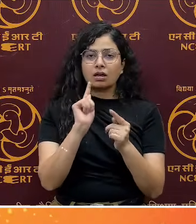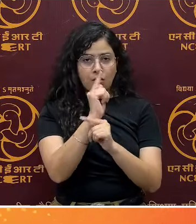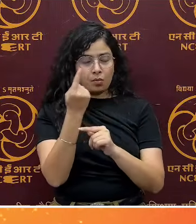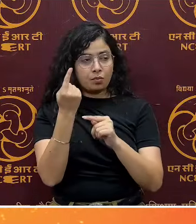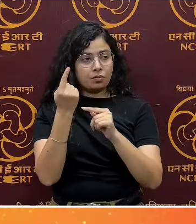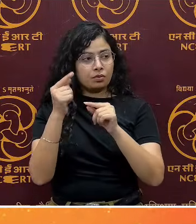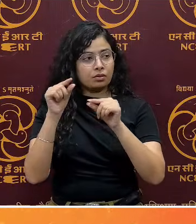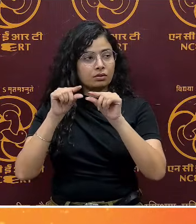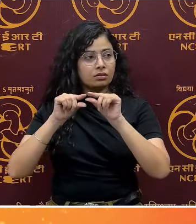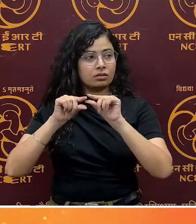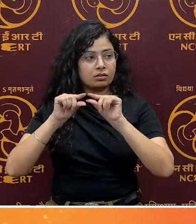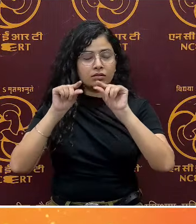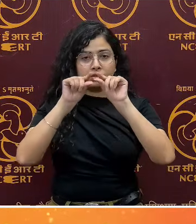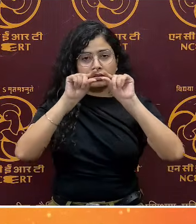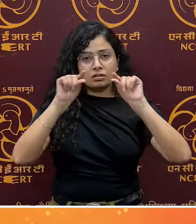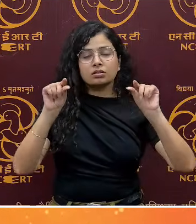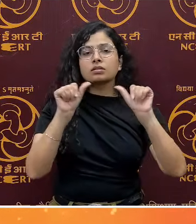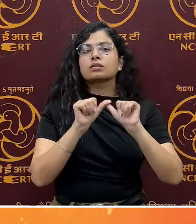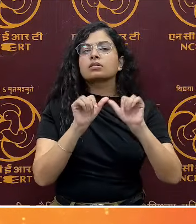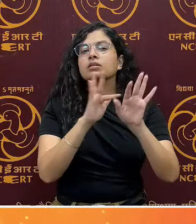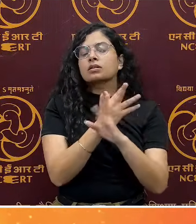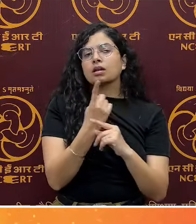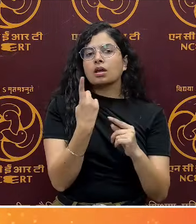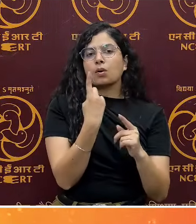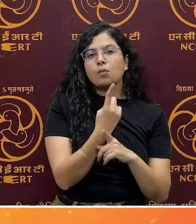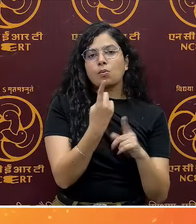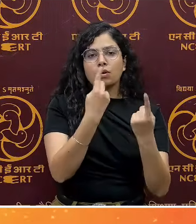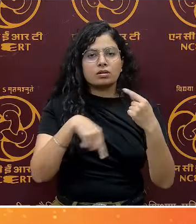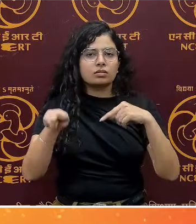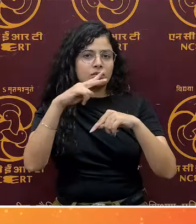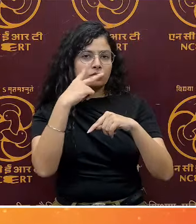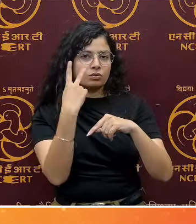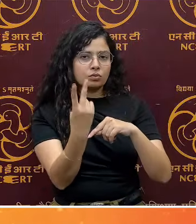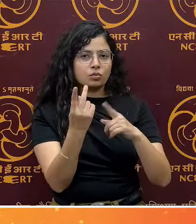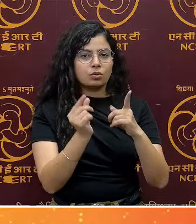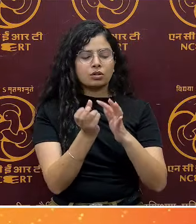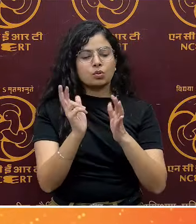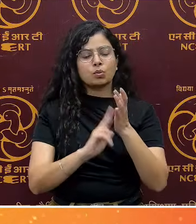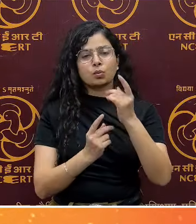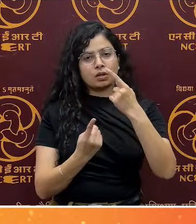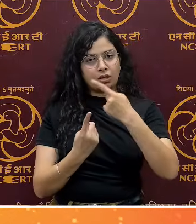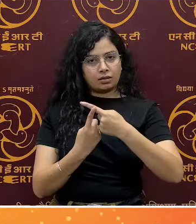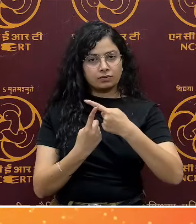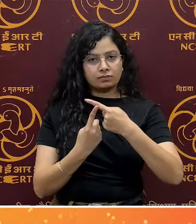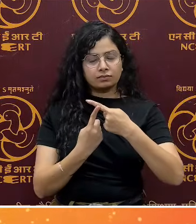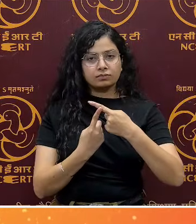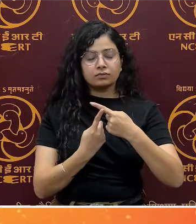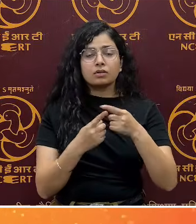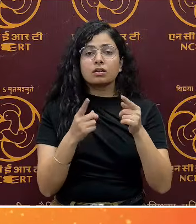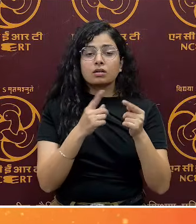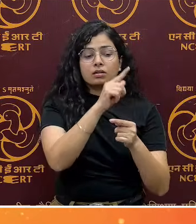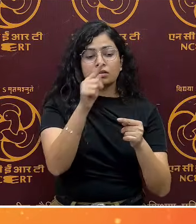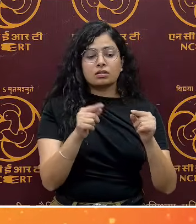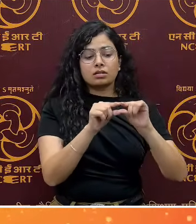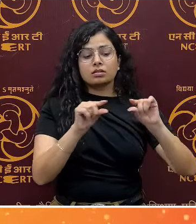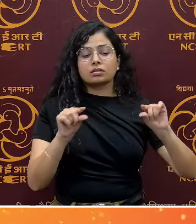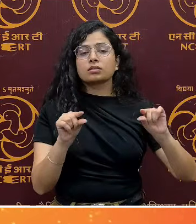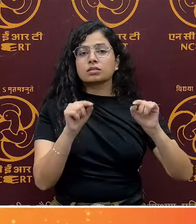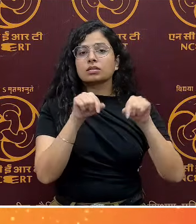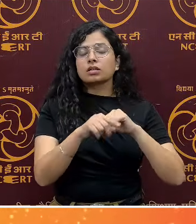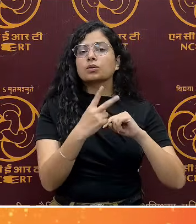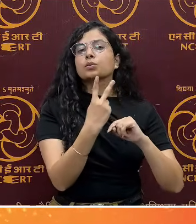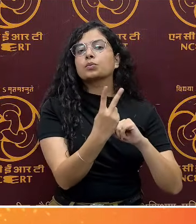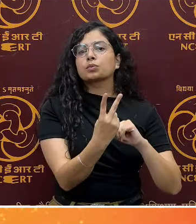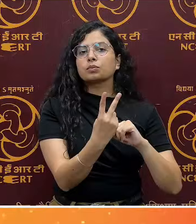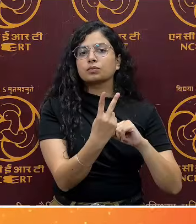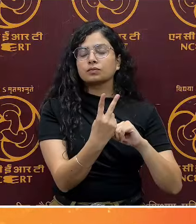and it has 1 square unit area. So its area is 1 square unit, and the second row it has 2